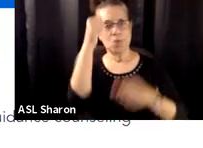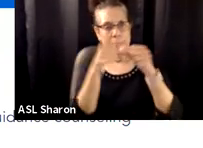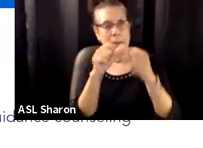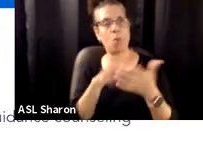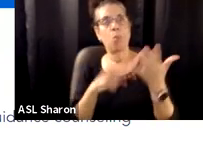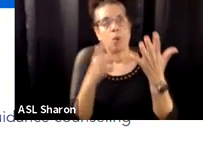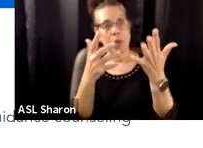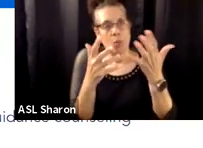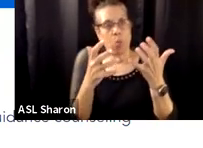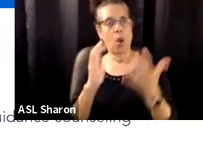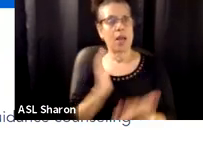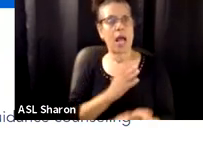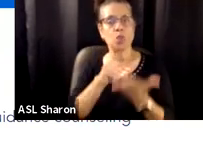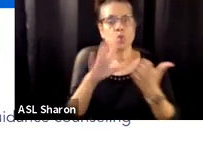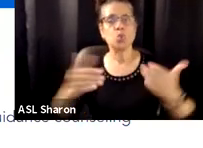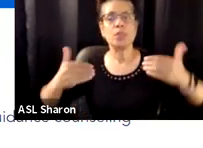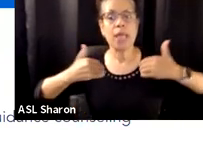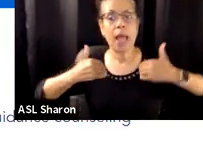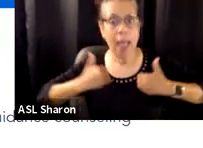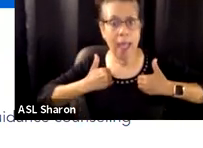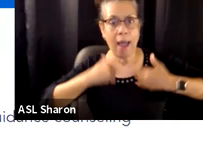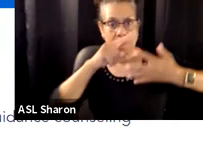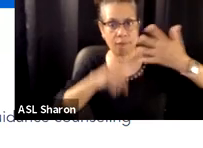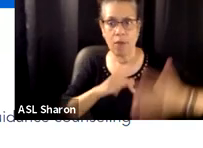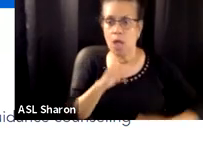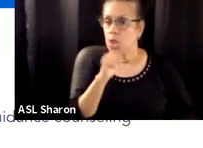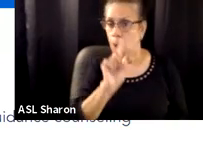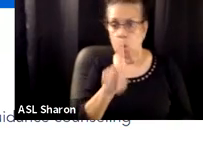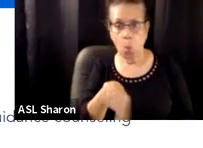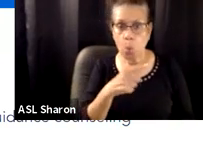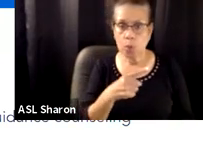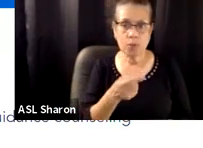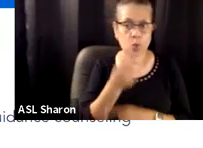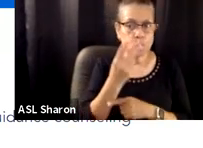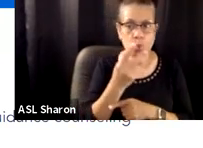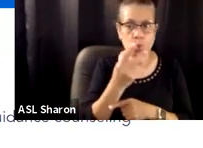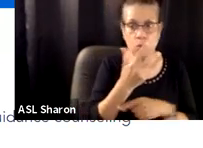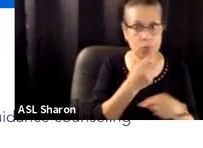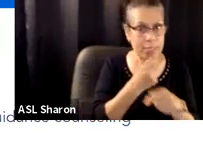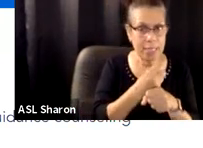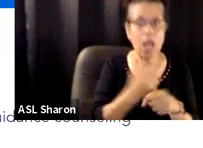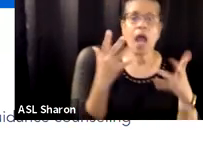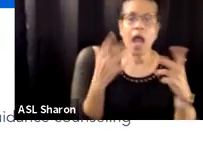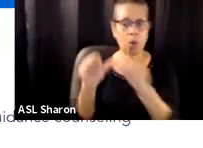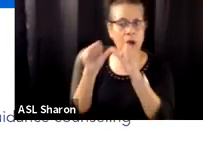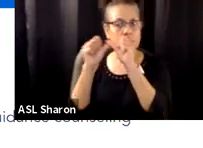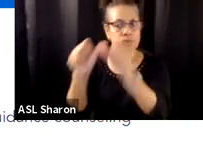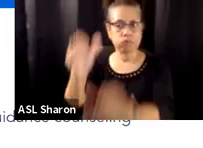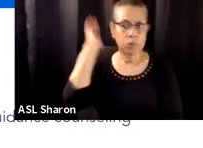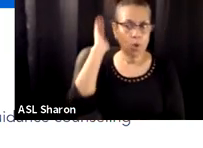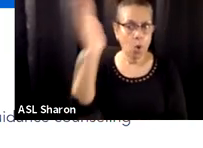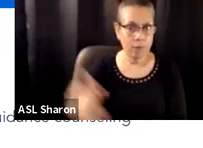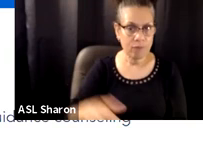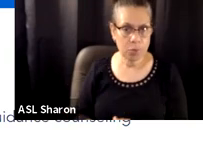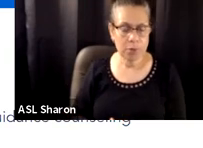make sure our students have access to all the time not just in these next three years and i guess my ultimate question is what do